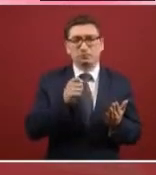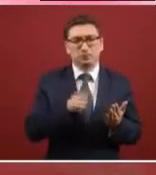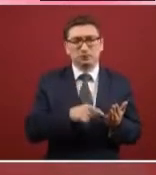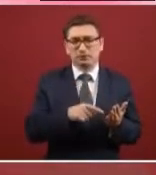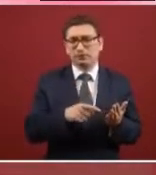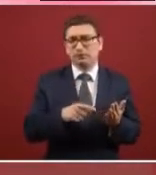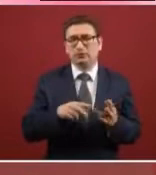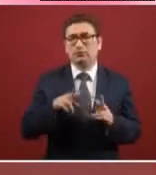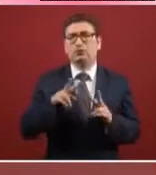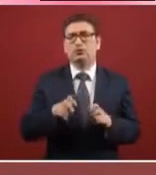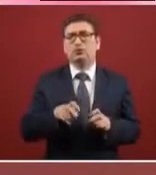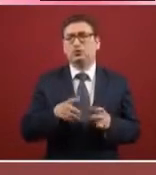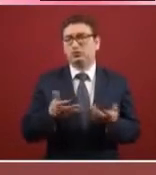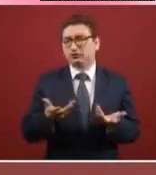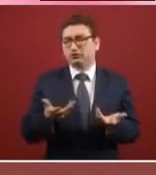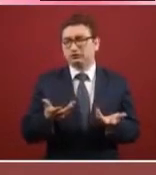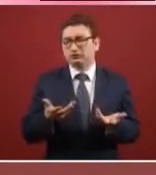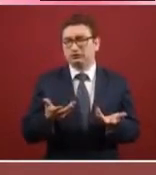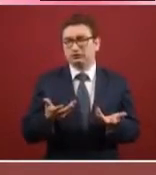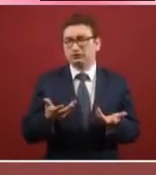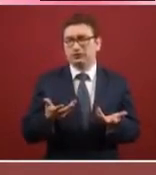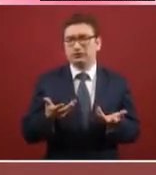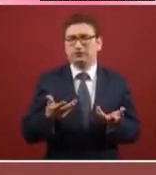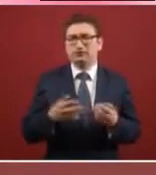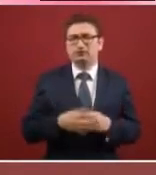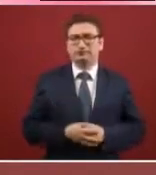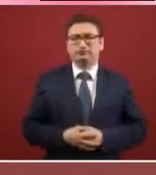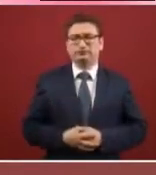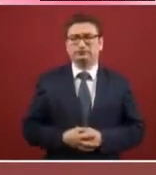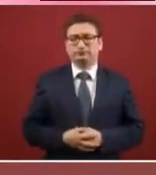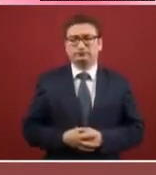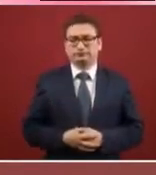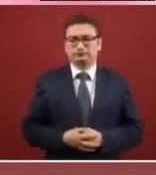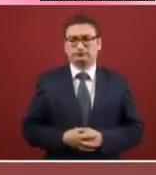al fenómeno, the phenomenon of